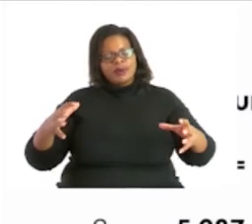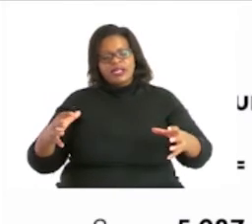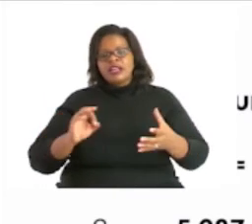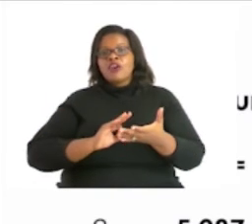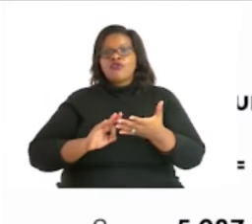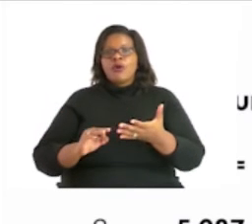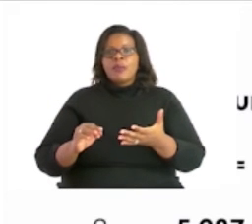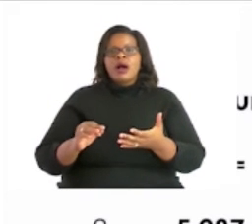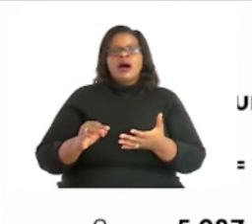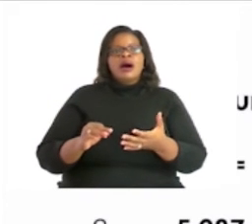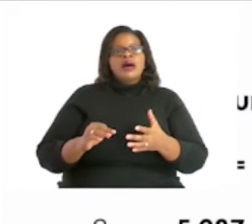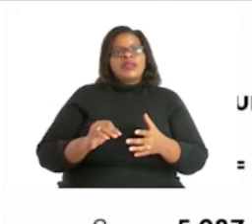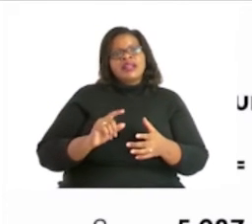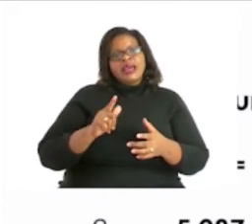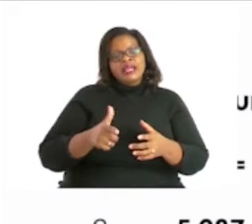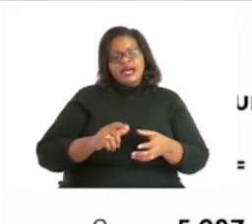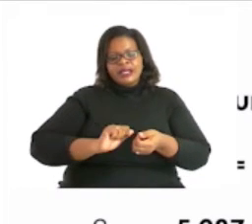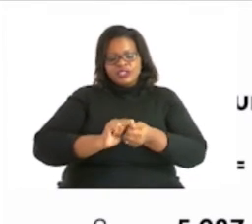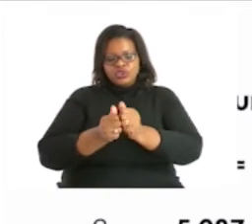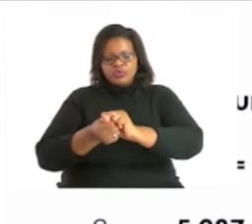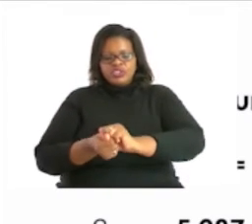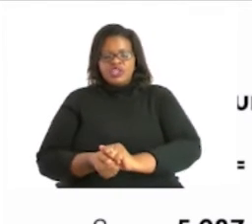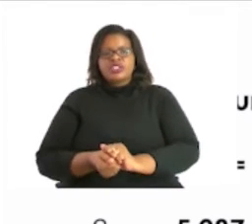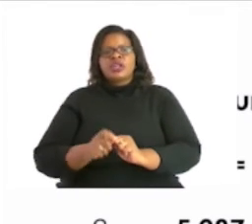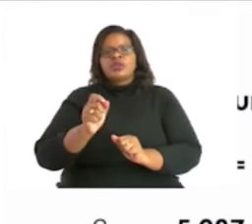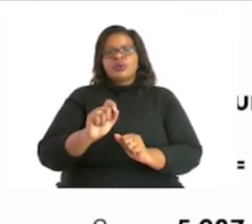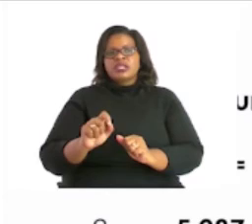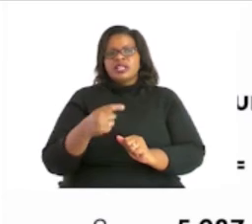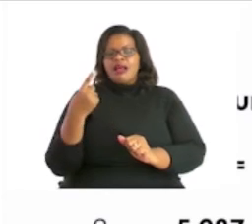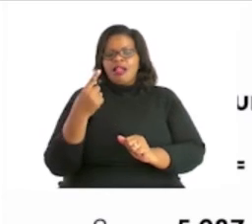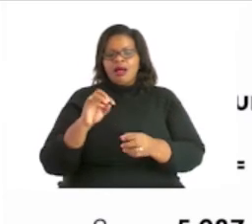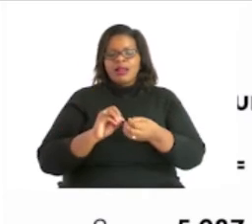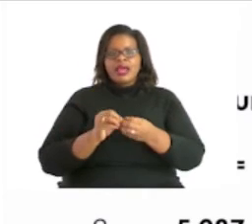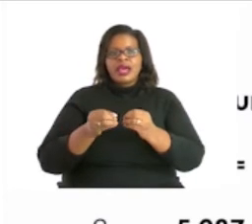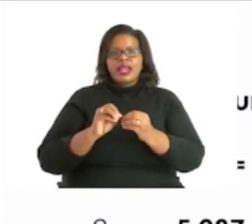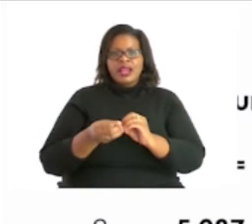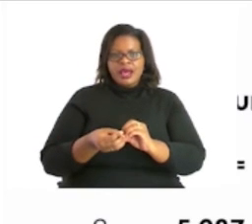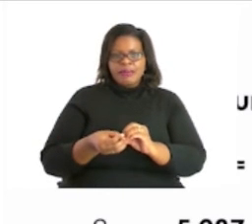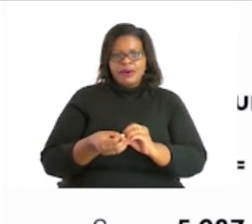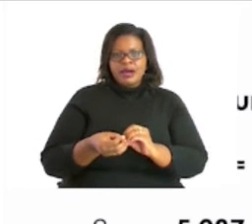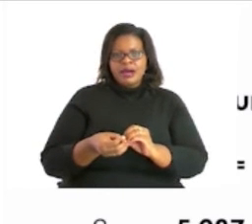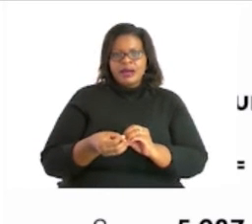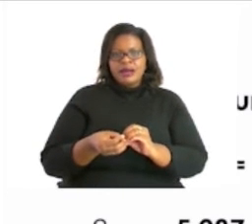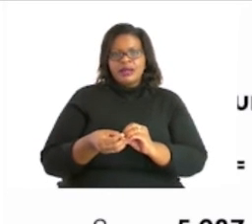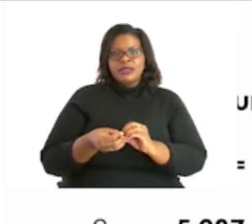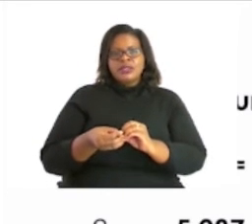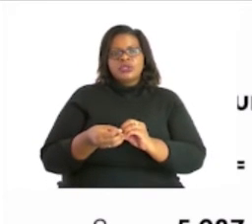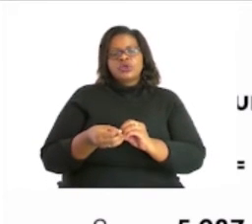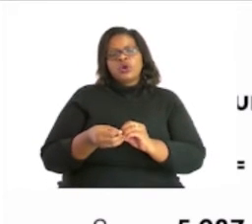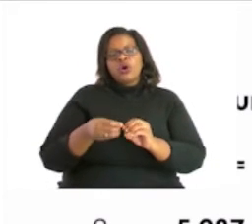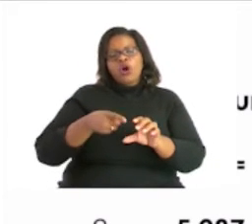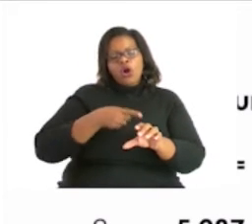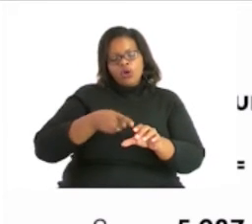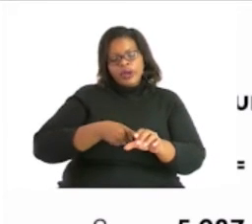as an ordinary number. When writing a number in expanded notation form as an ordinary number, we just add the